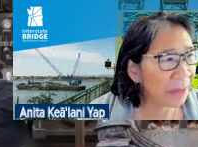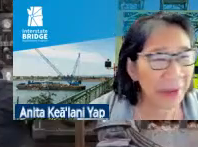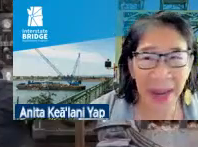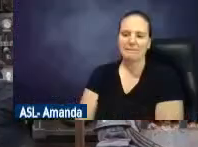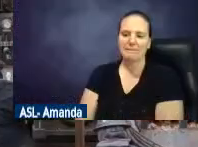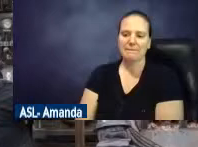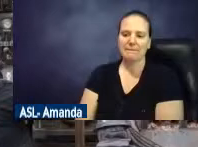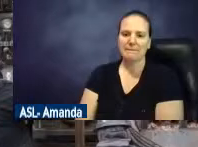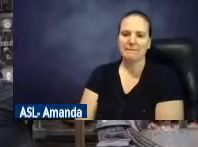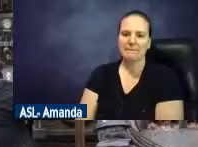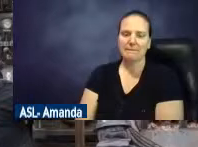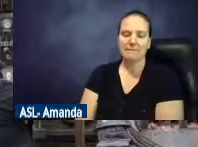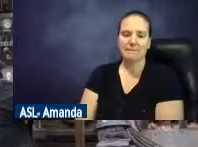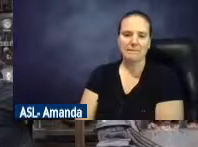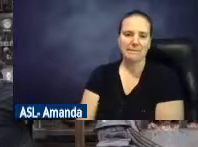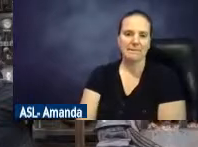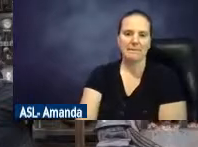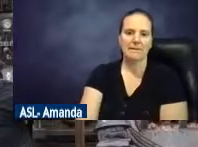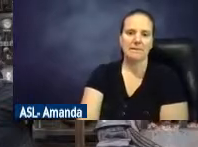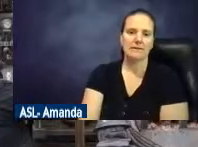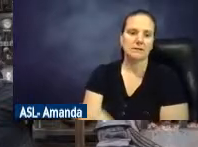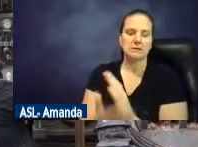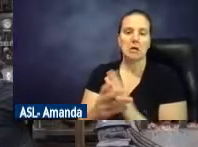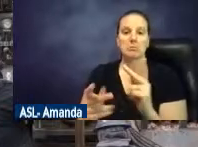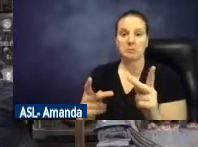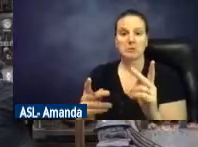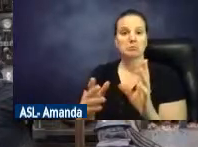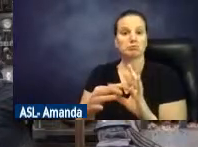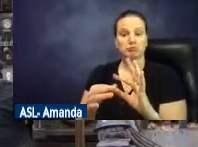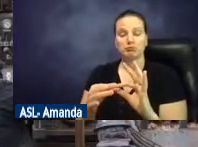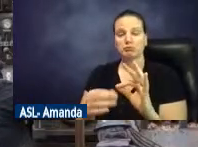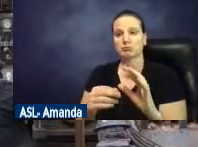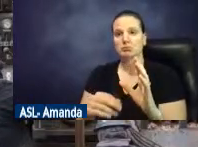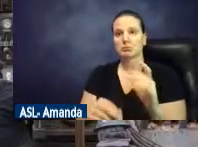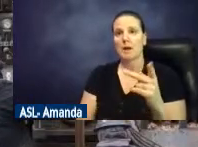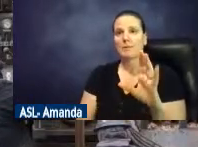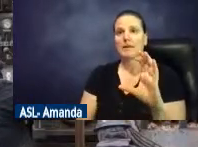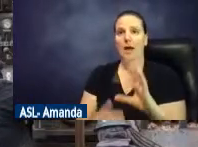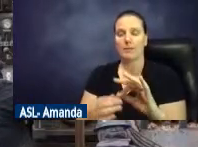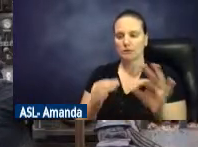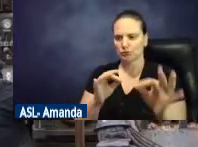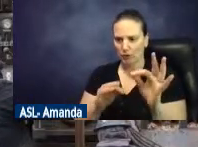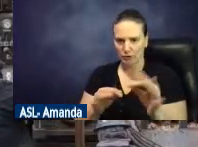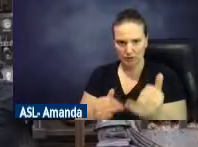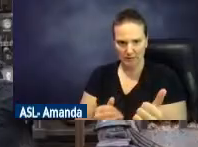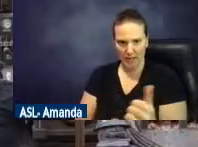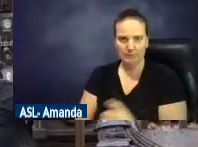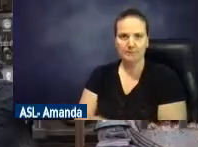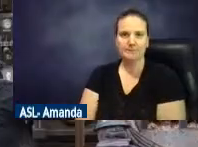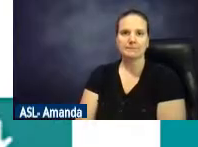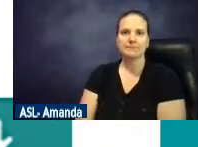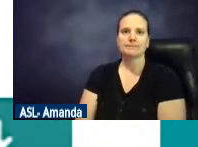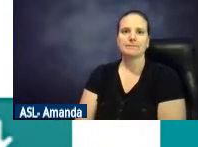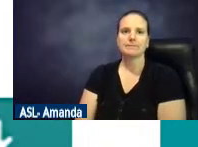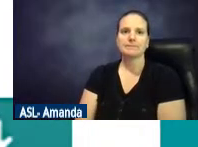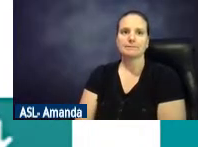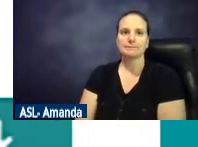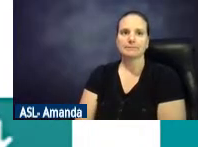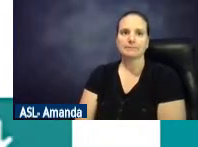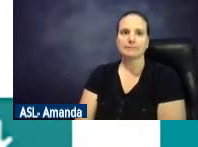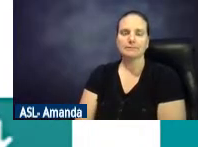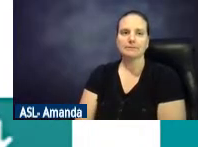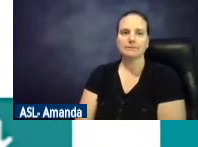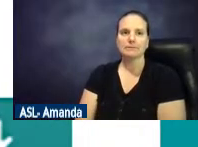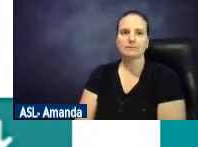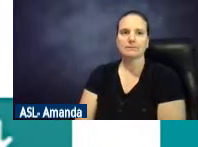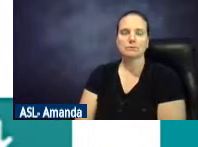So we have some folks that have signed up for public comment. I'm going to give you some instructions. Those are on